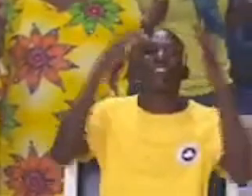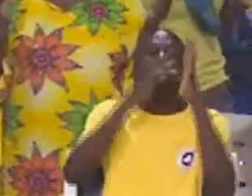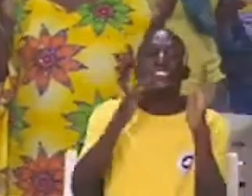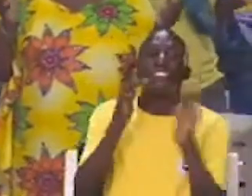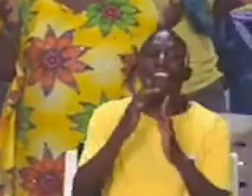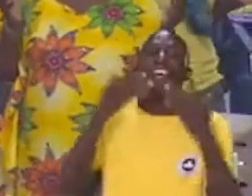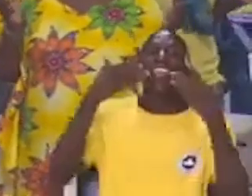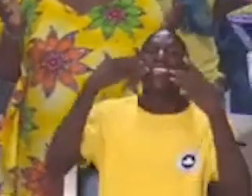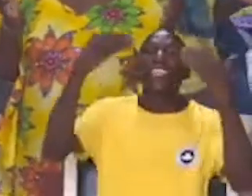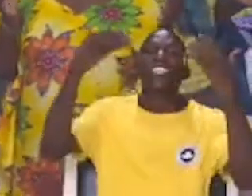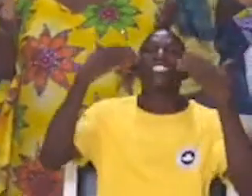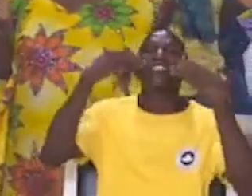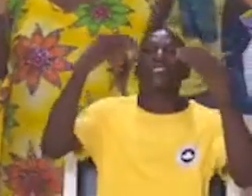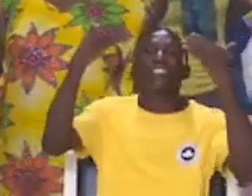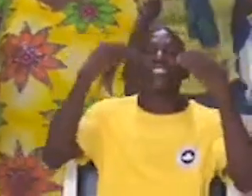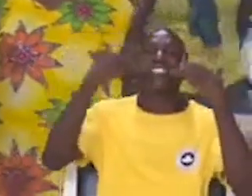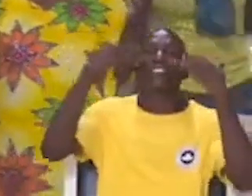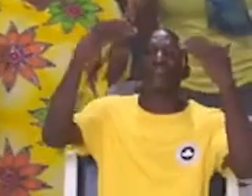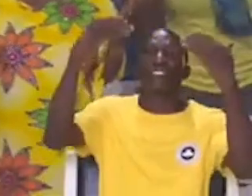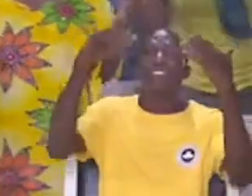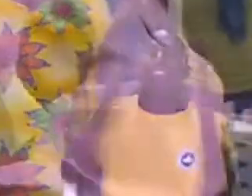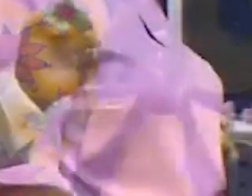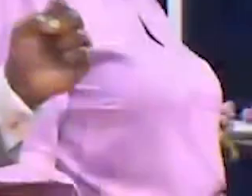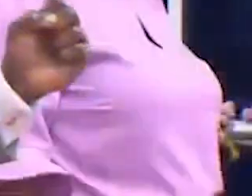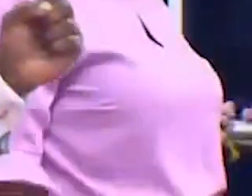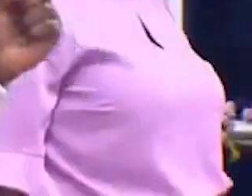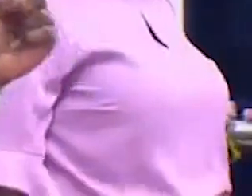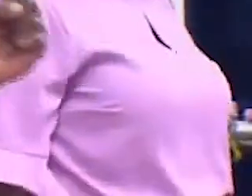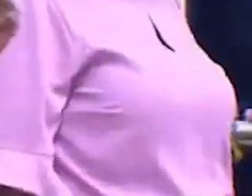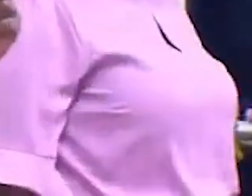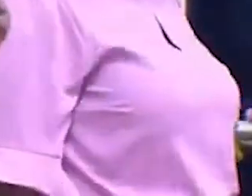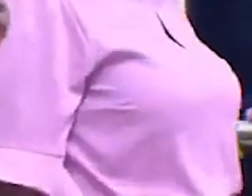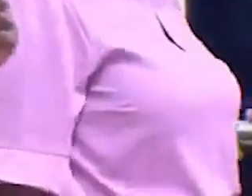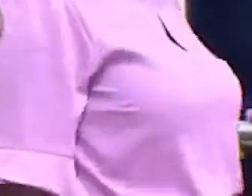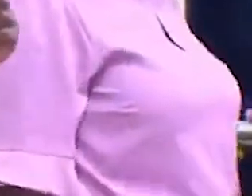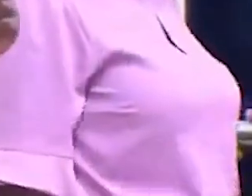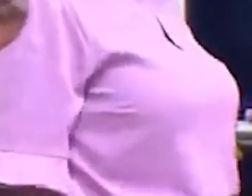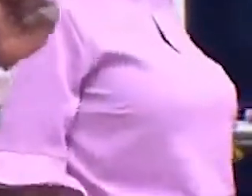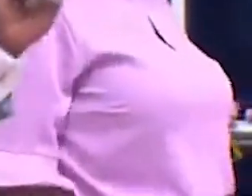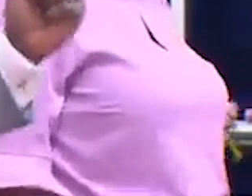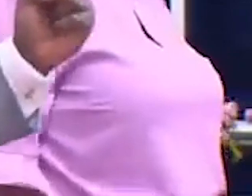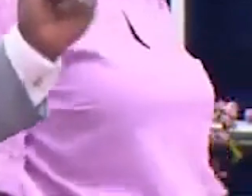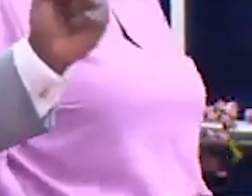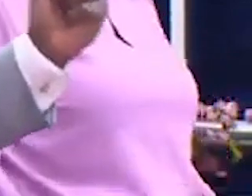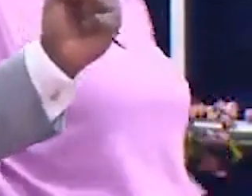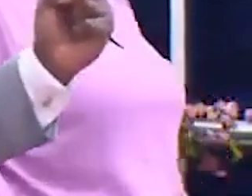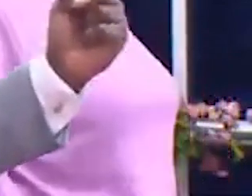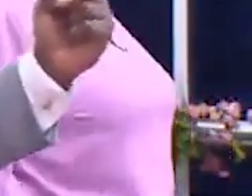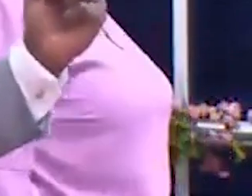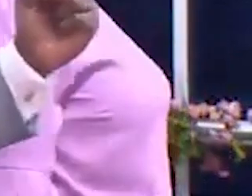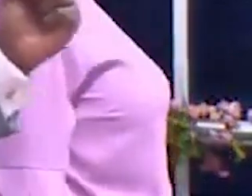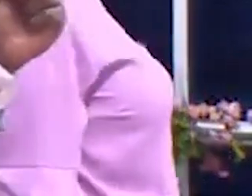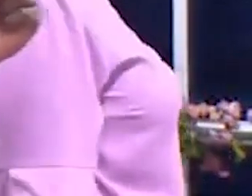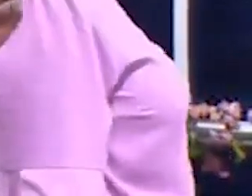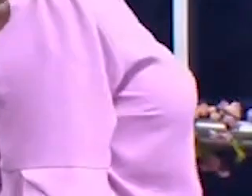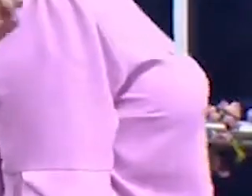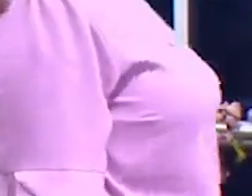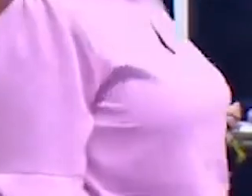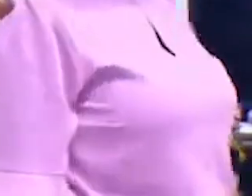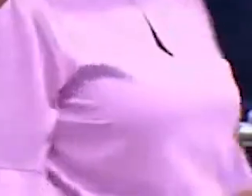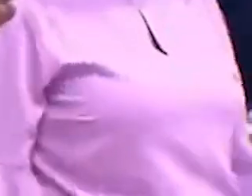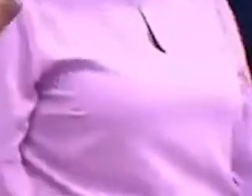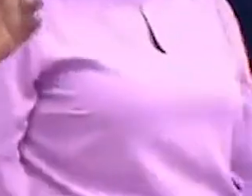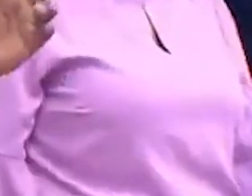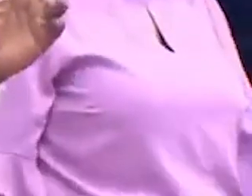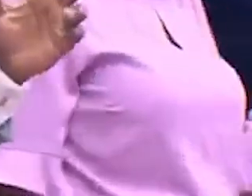thank you, thank you, thank you, thank you for the peace when there was no war. Thank